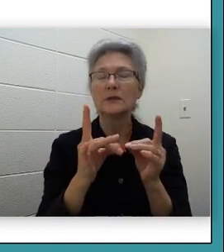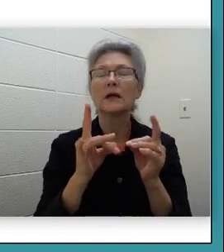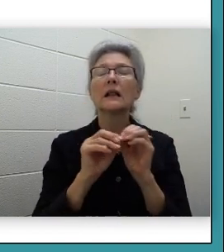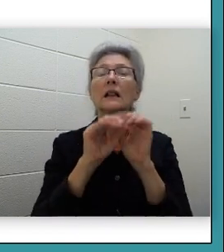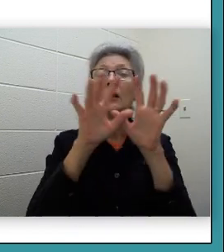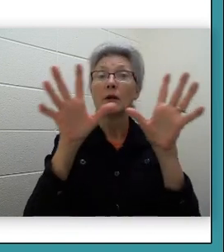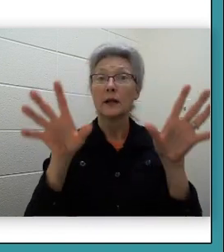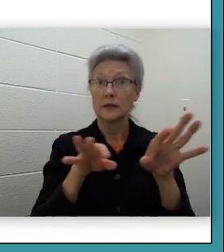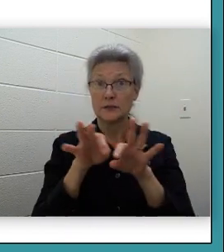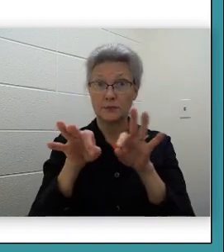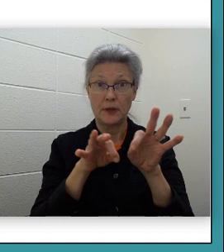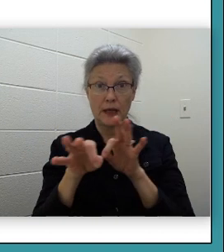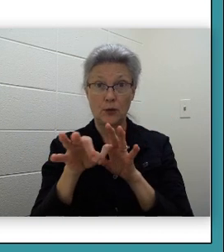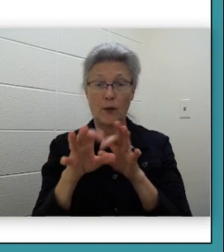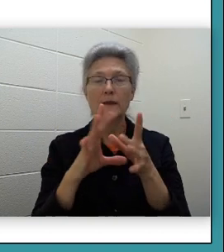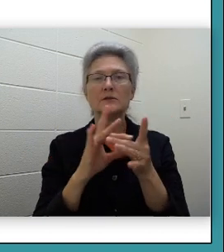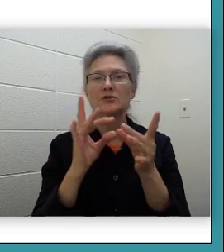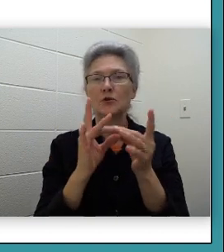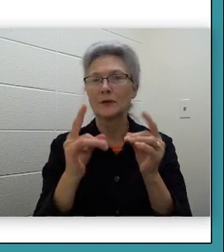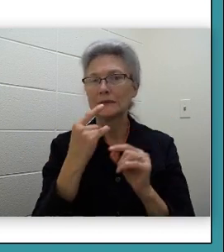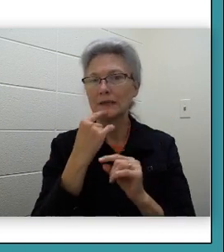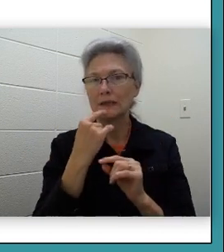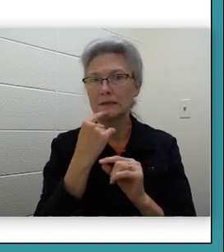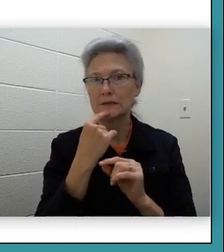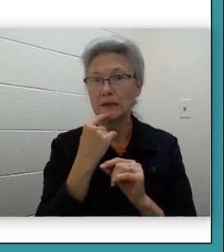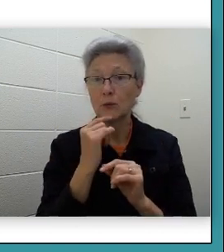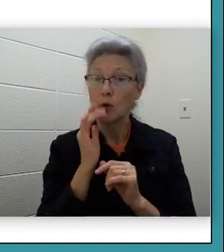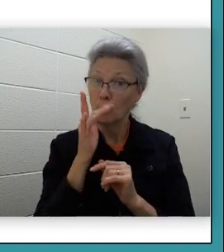our inferencing skills as well to help us.